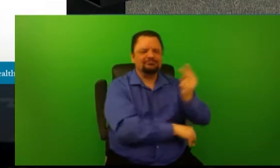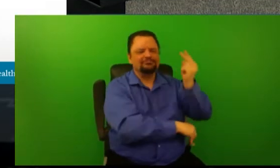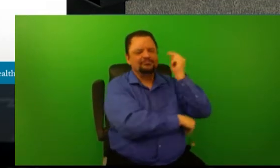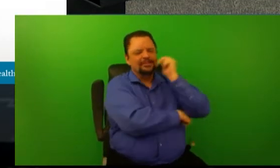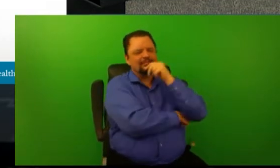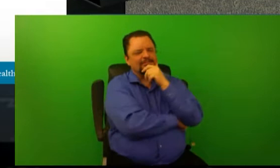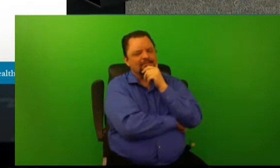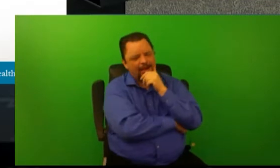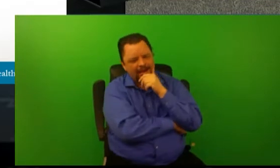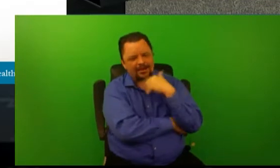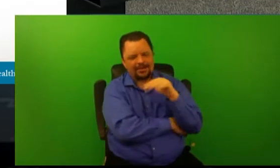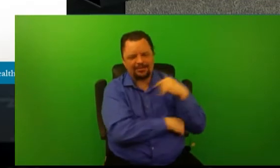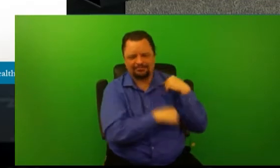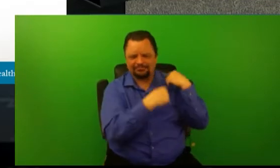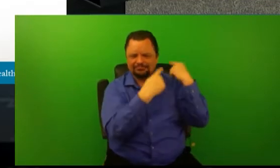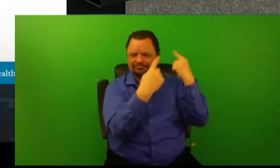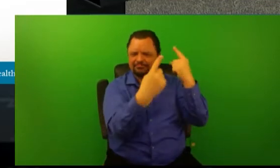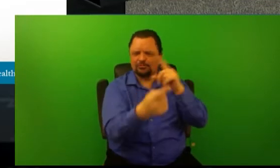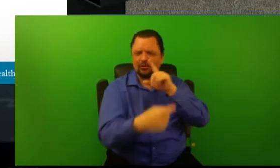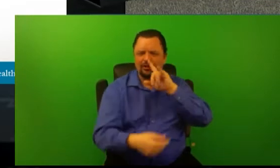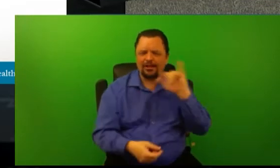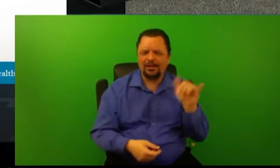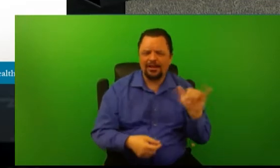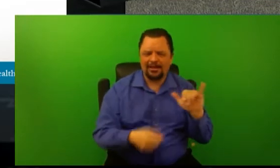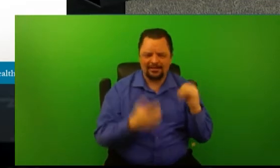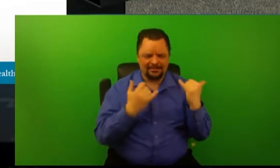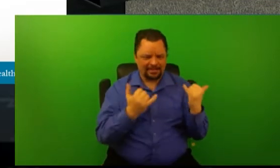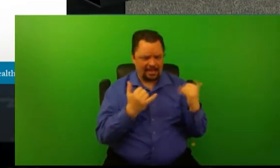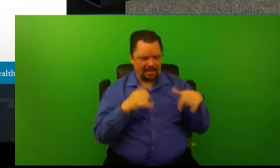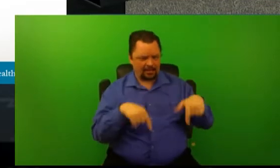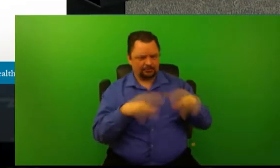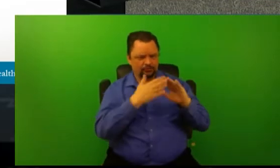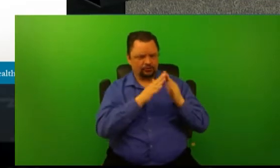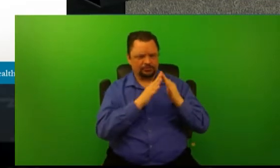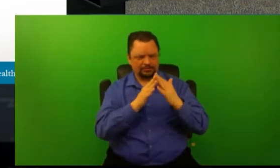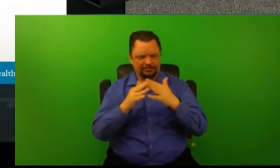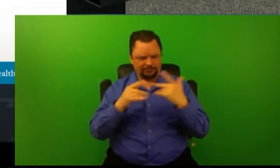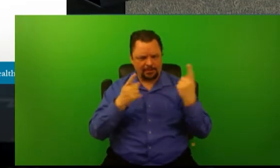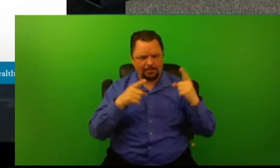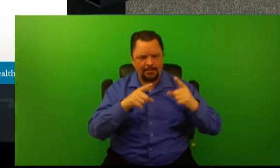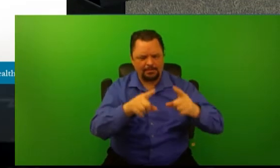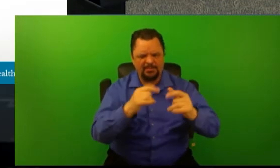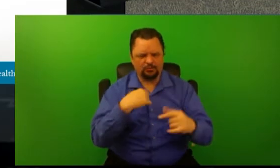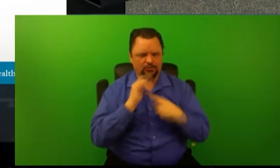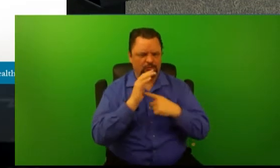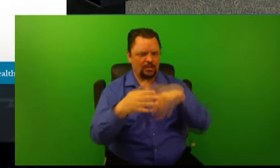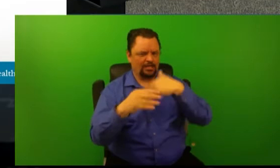work has looked like and meant in our community. Next slide, please.